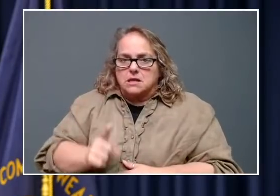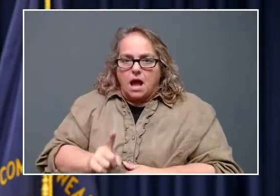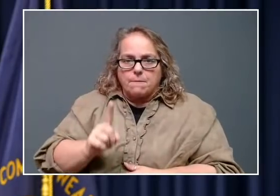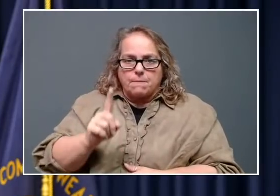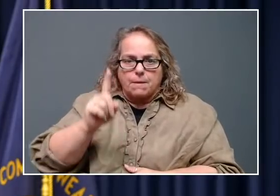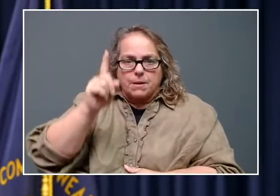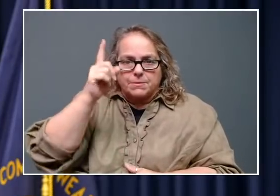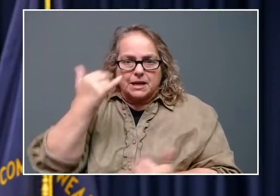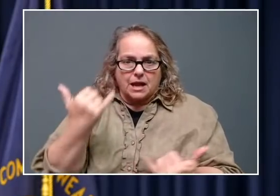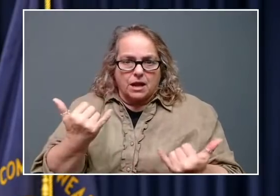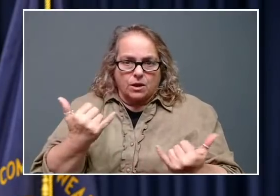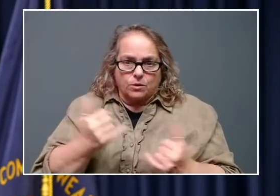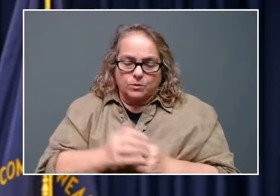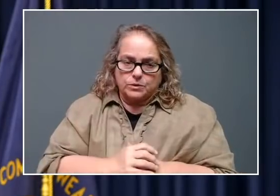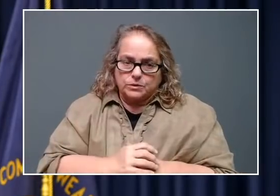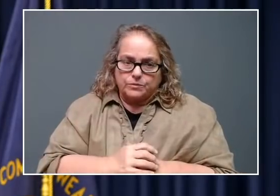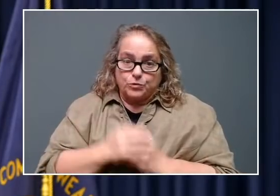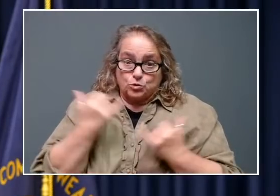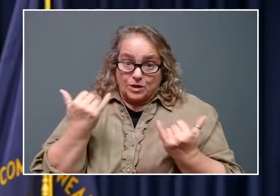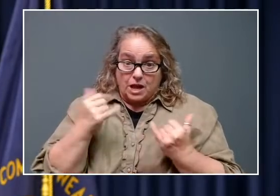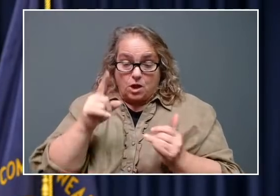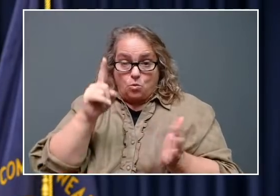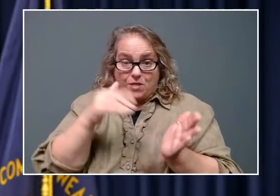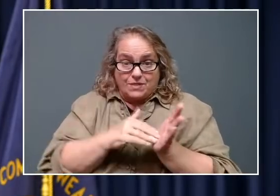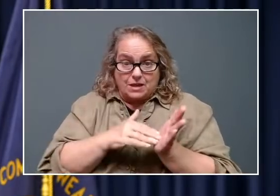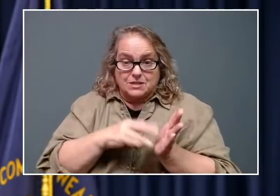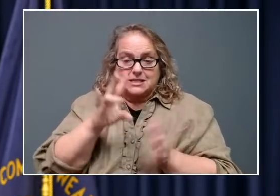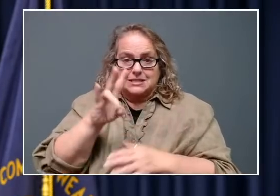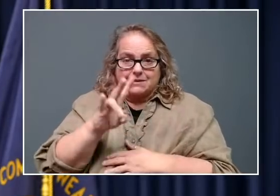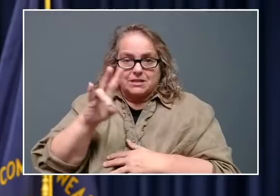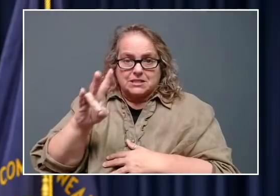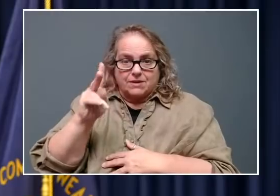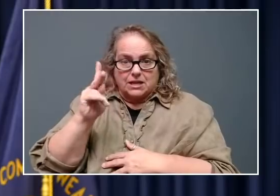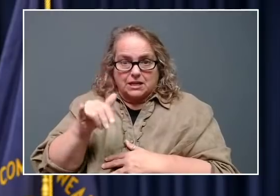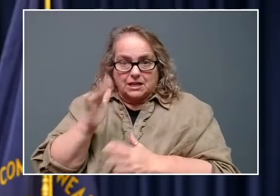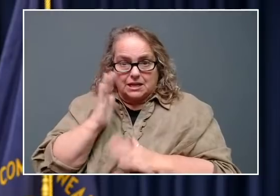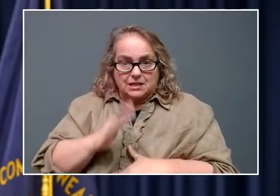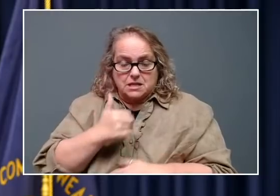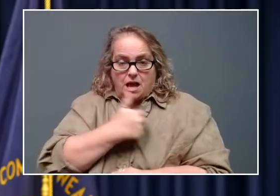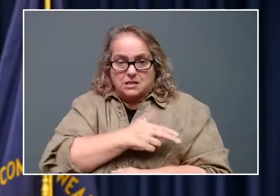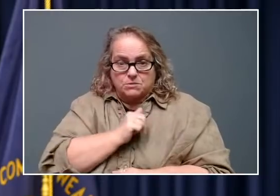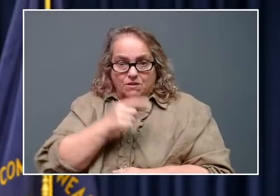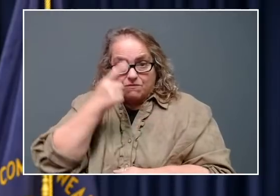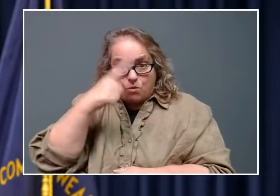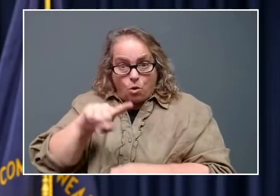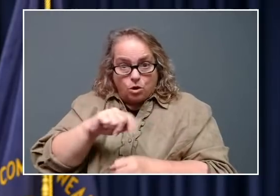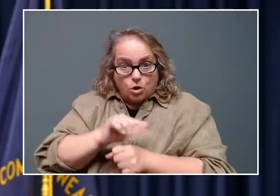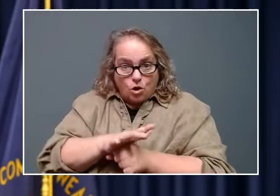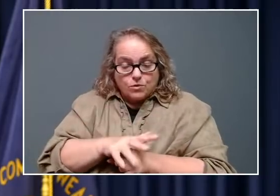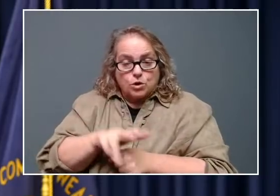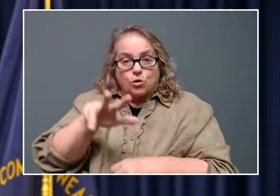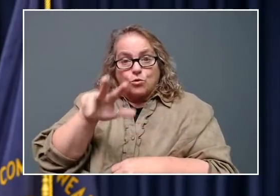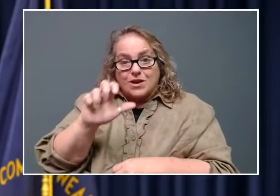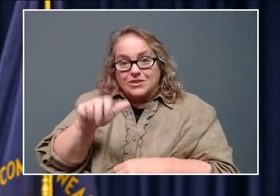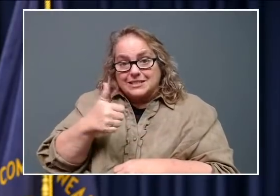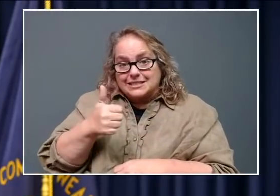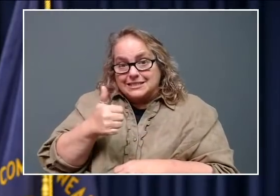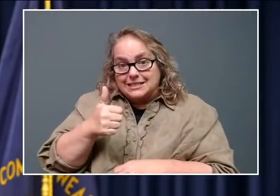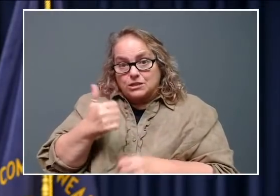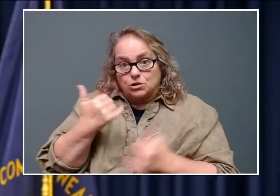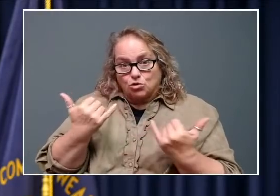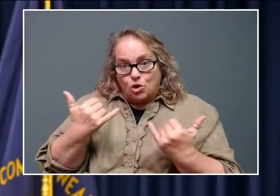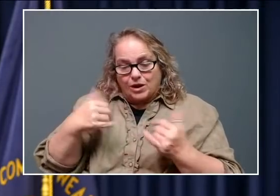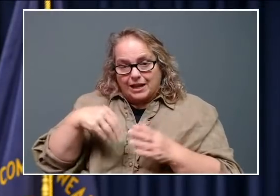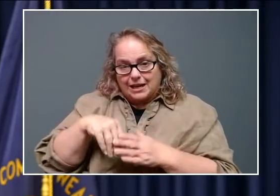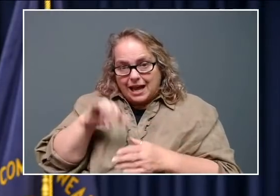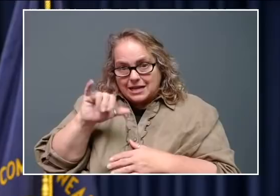of today, 1,077 Kentuckians hospitalized for COVID, 310 currently in the